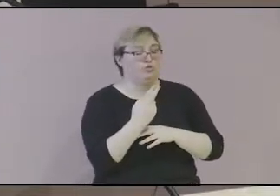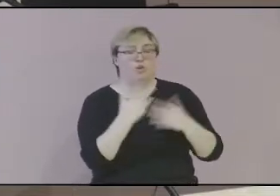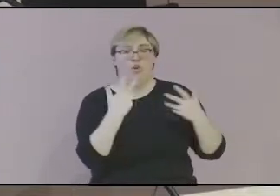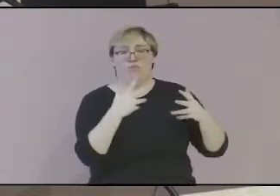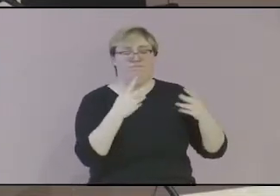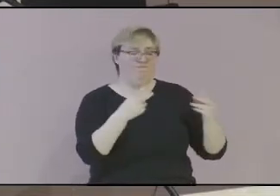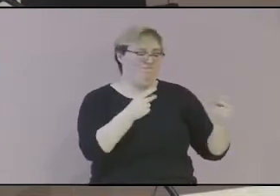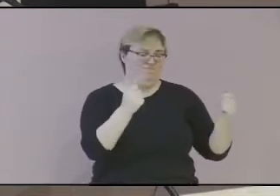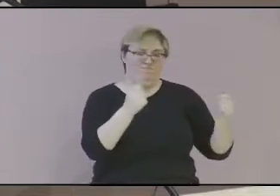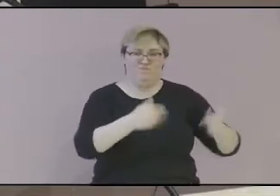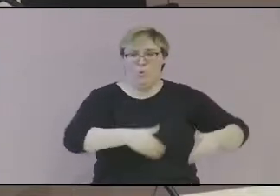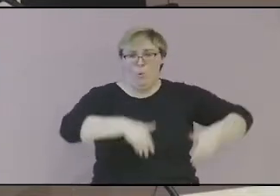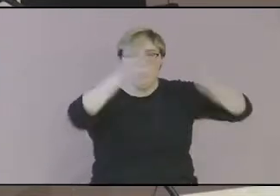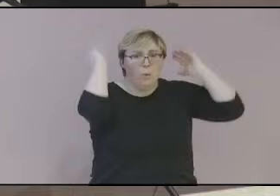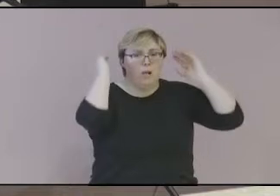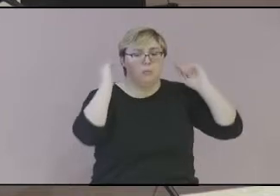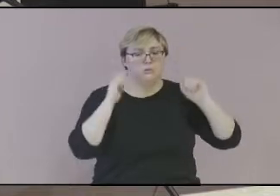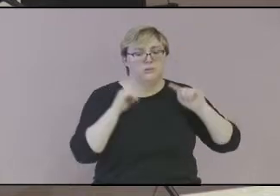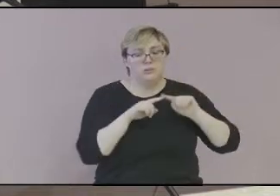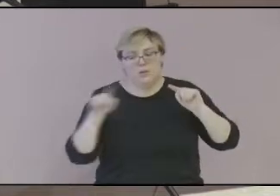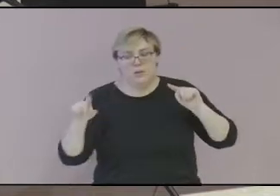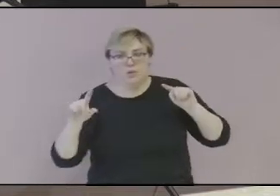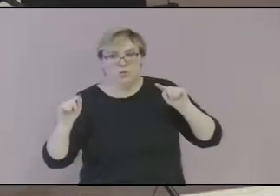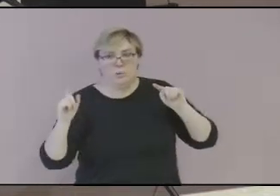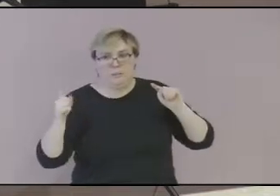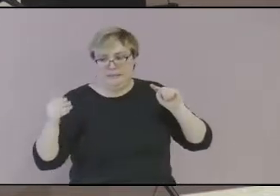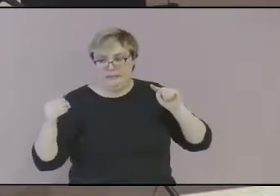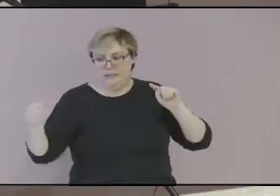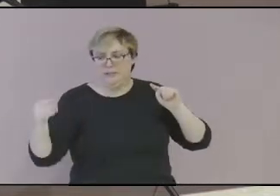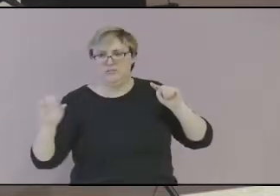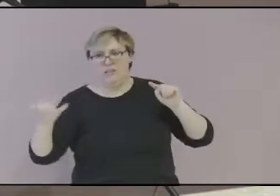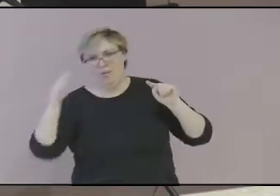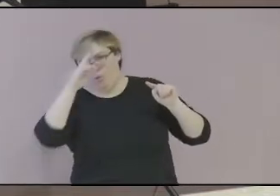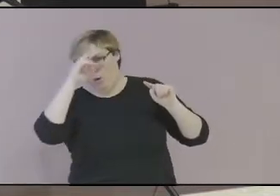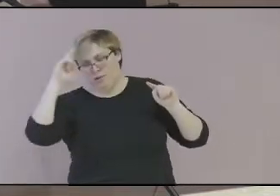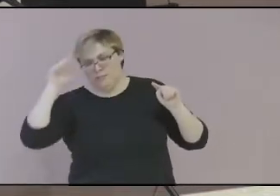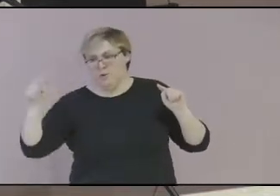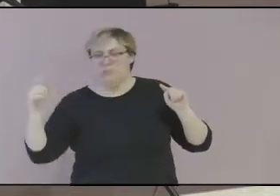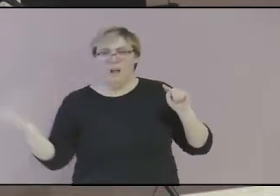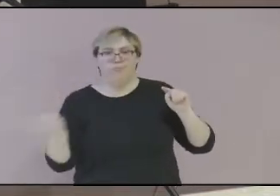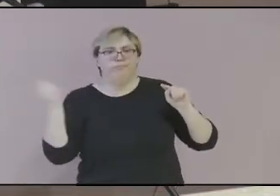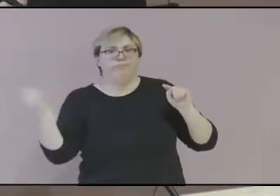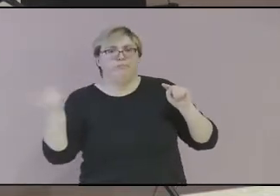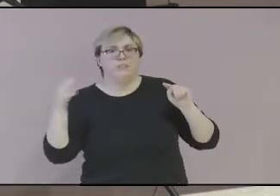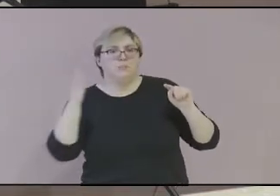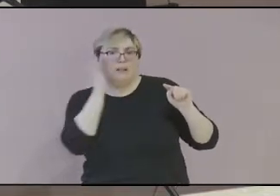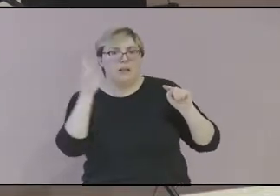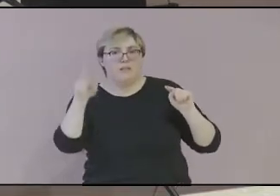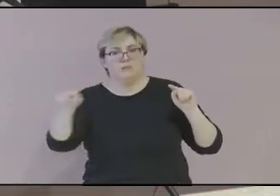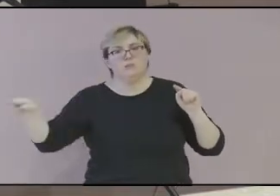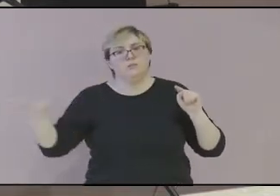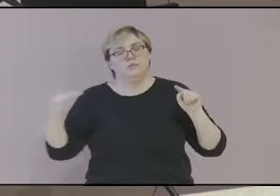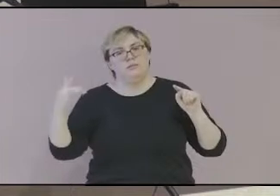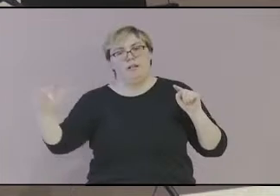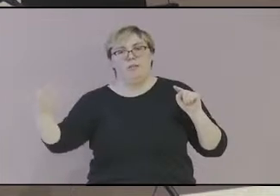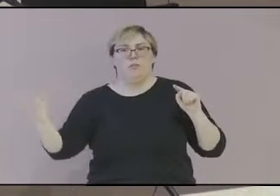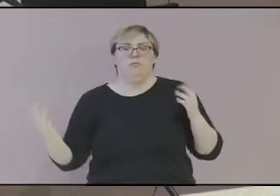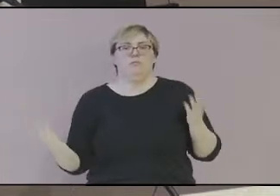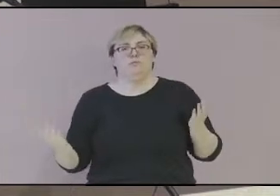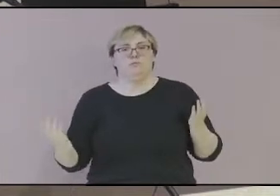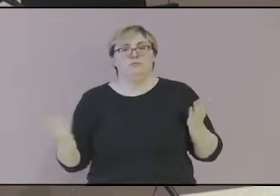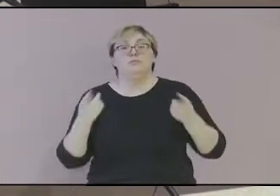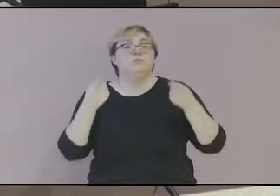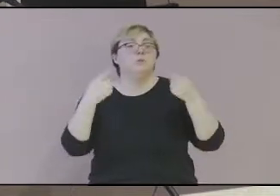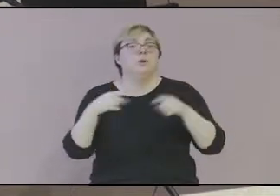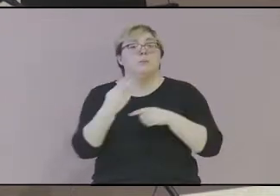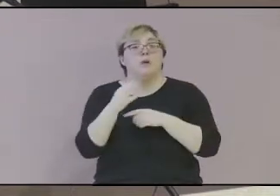just 20 minutes away had open beds. Allocation of protective equipment was not well thought out, so hospices across the